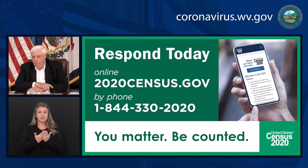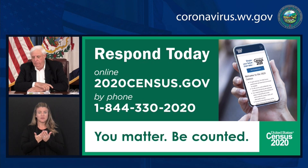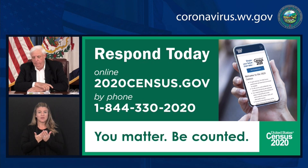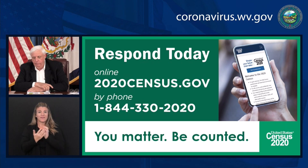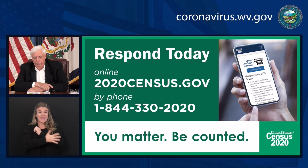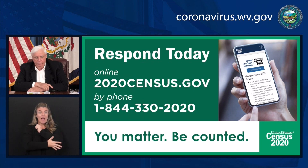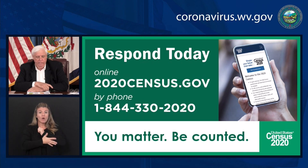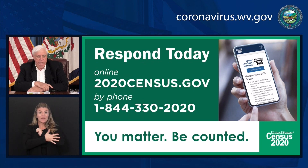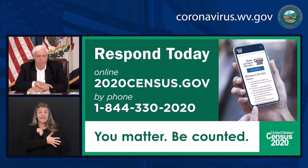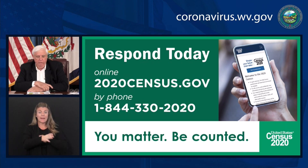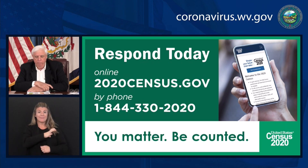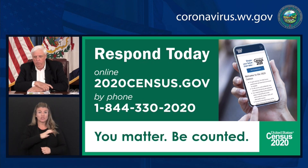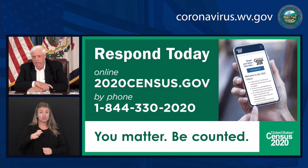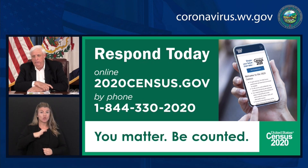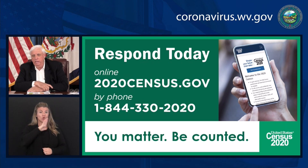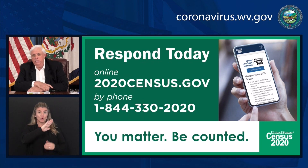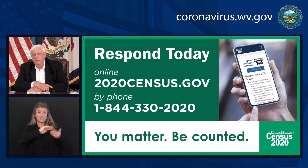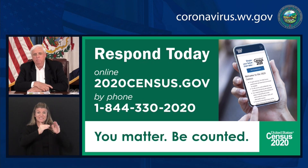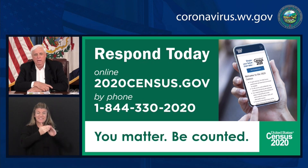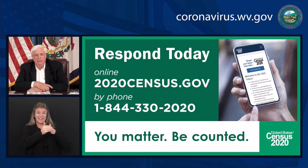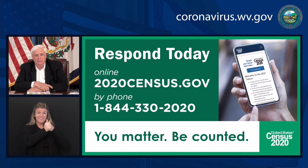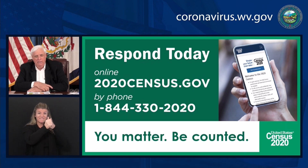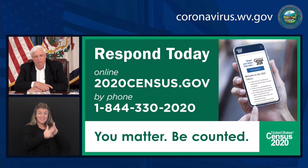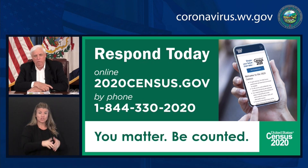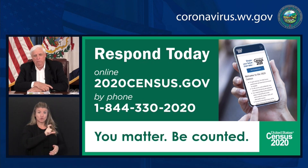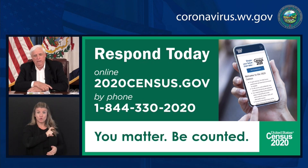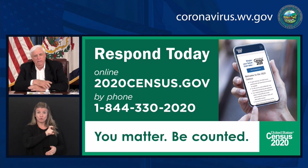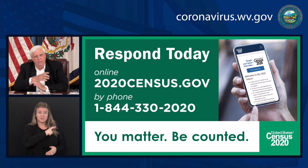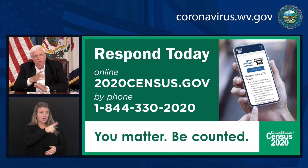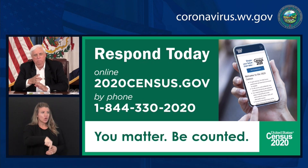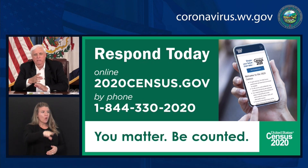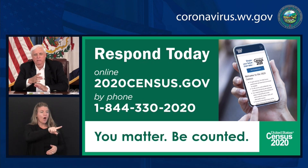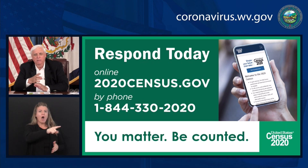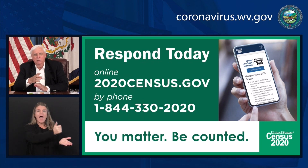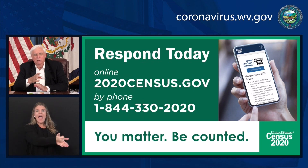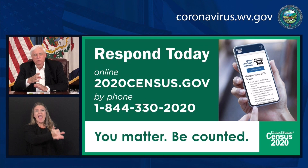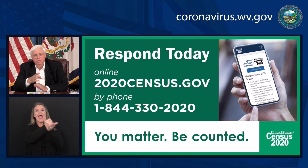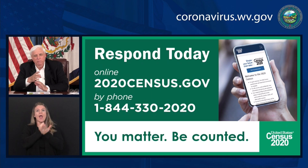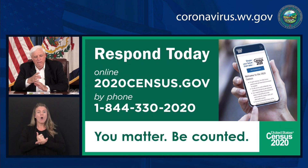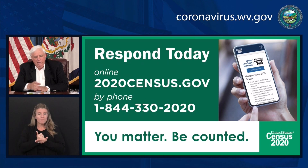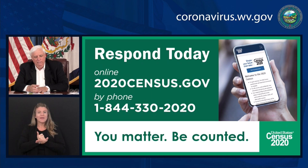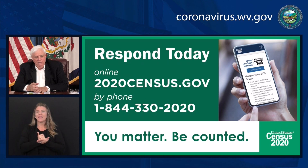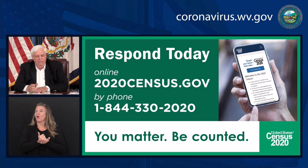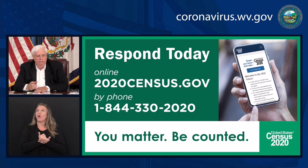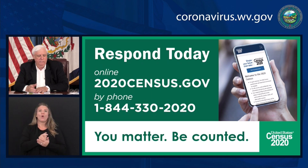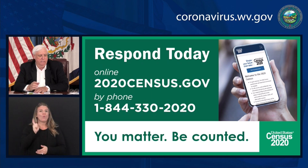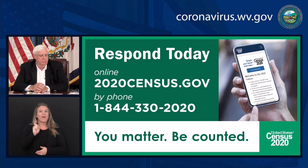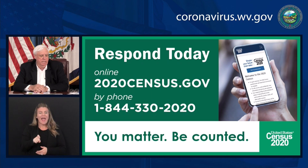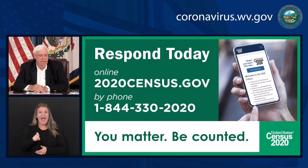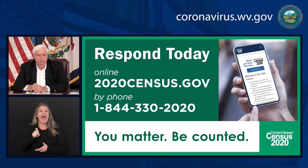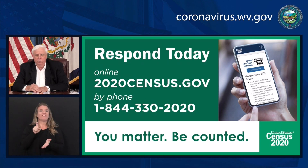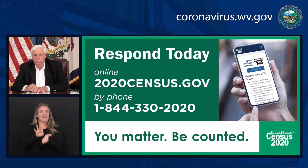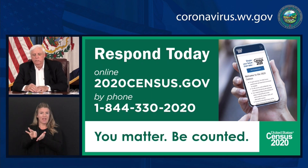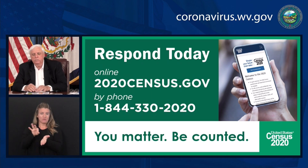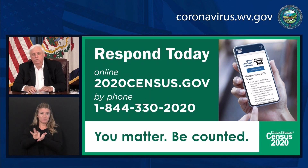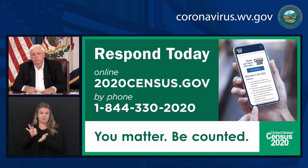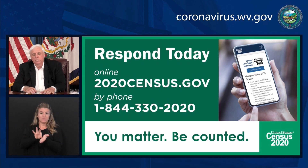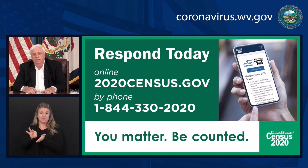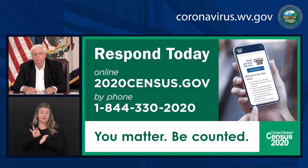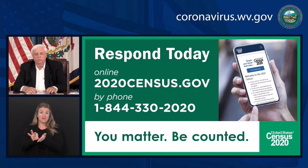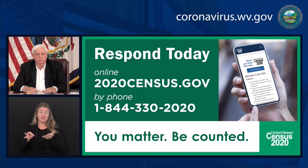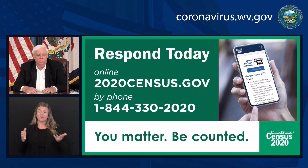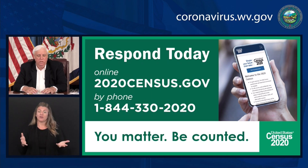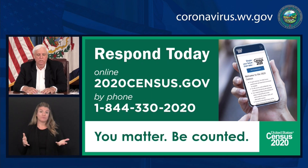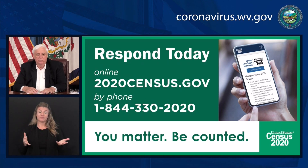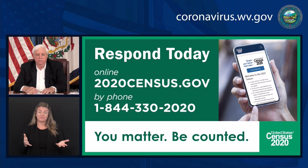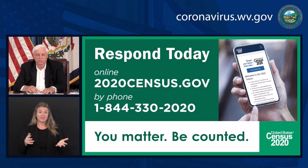county commissioners, city people, anybody and everybody, help me. We've got to get ourselves counted, or we're just going to